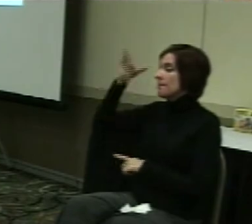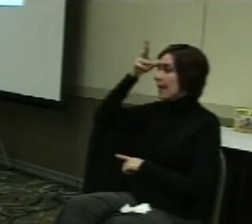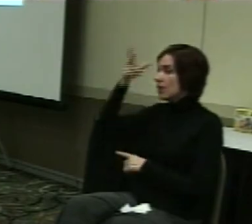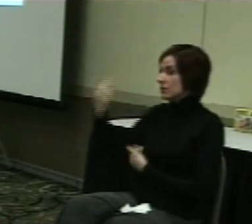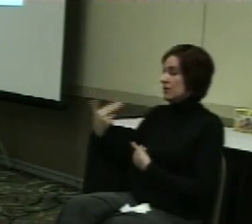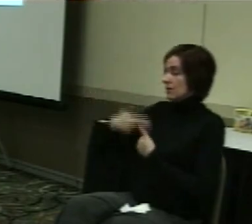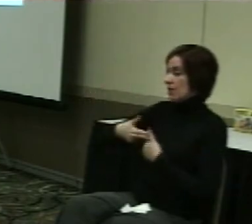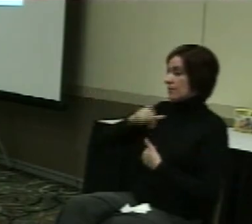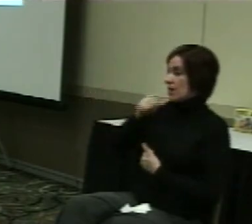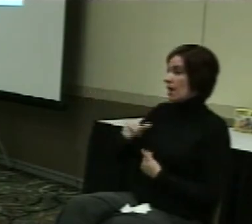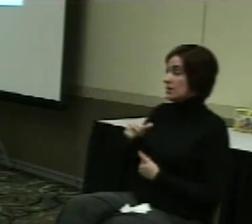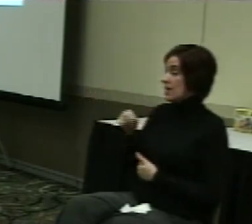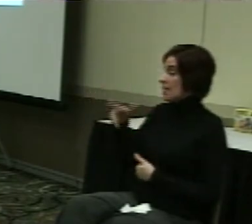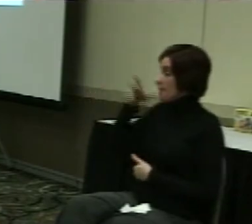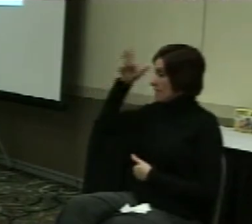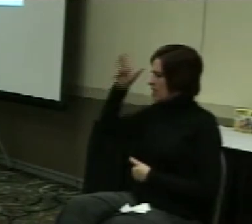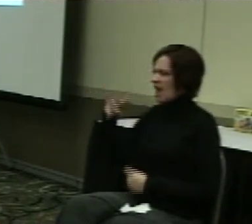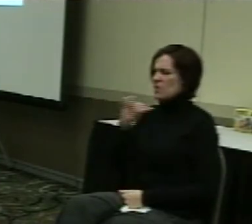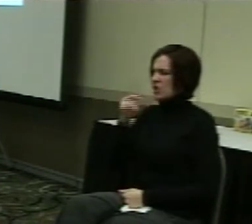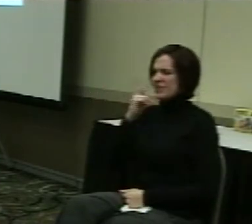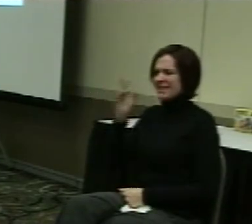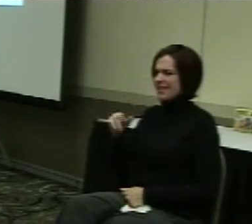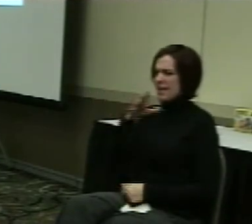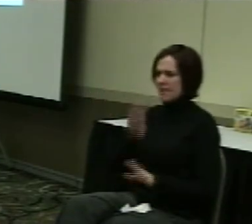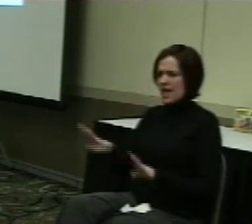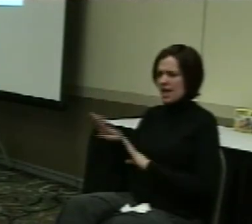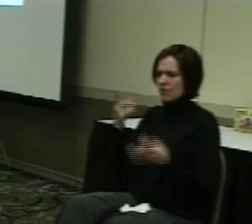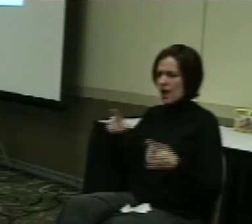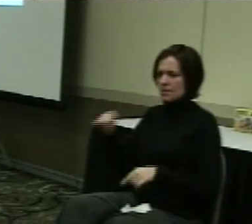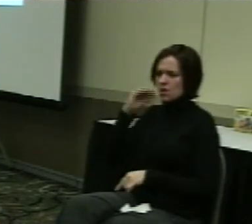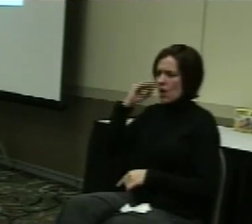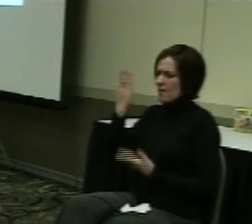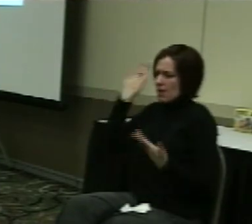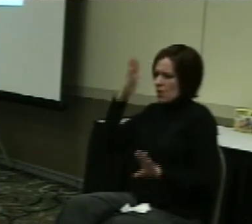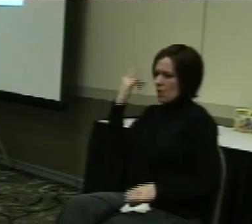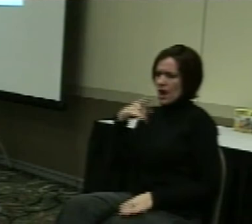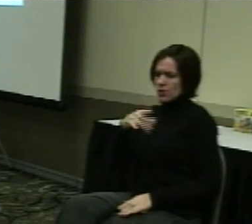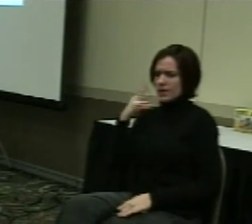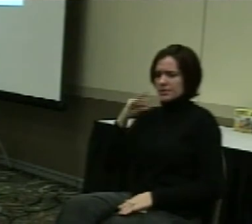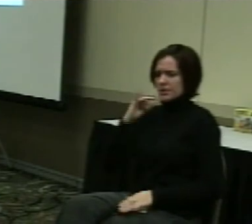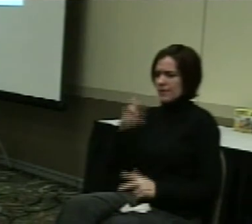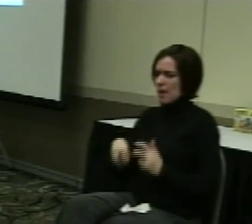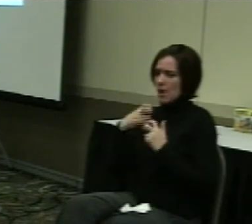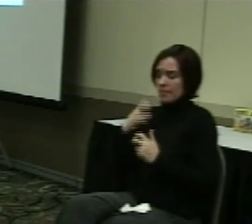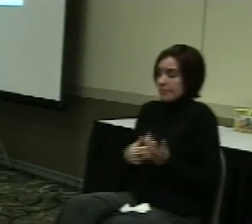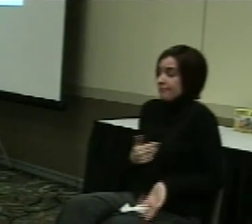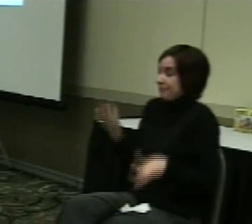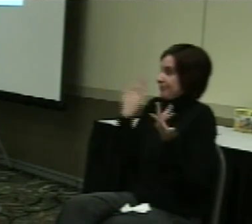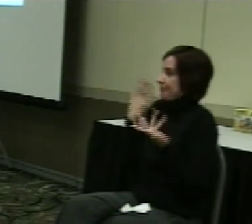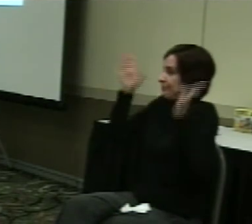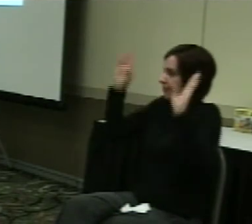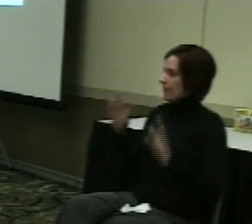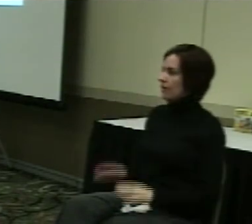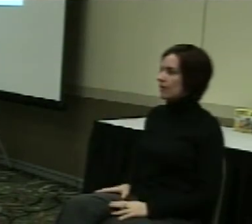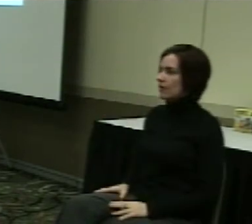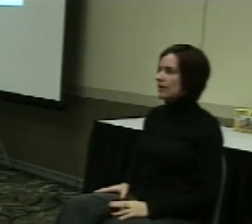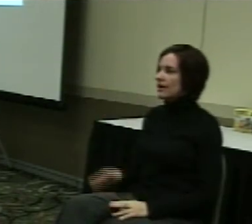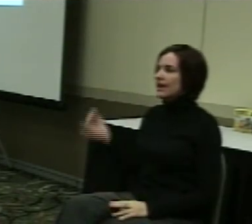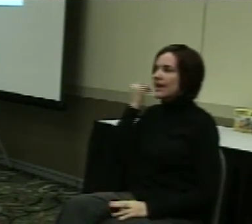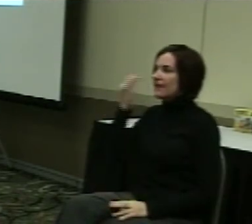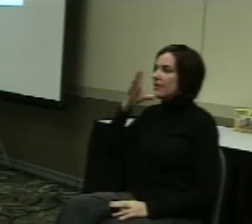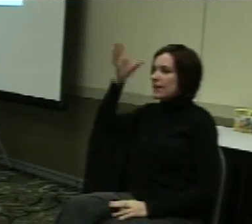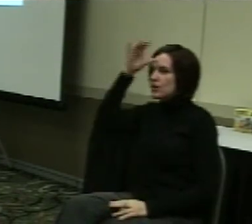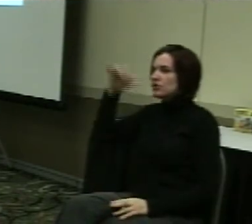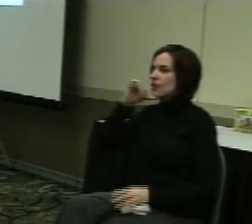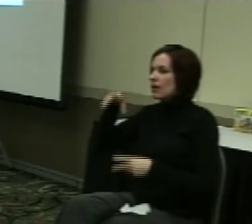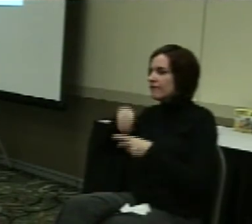they're saying, we don't see that behavior at home, we don't know why you're having the problem, we don't, you know, if the parents aren't on board,